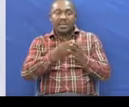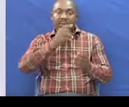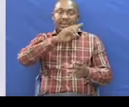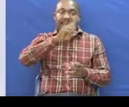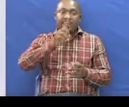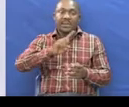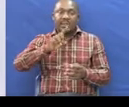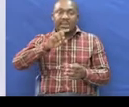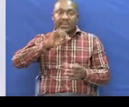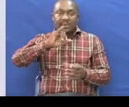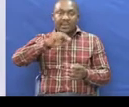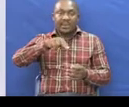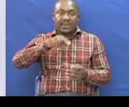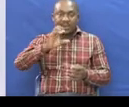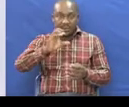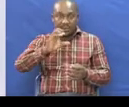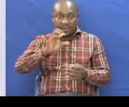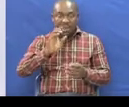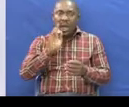question. Question number 1.